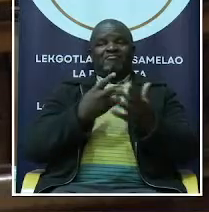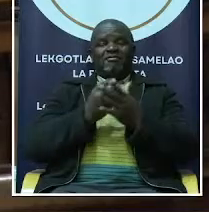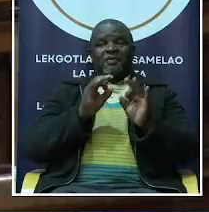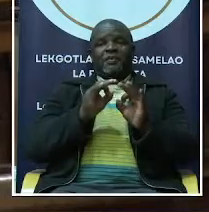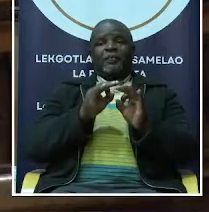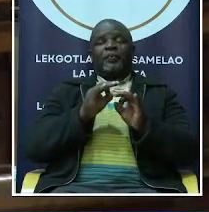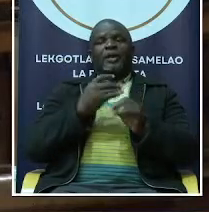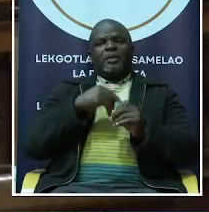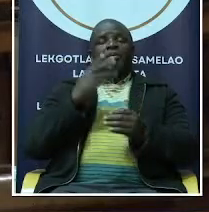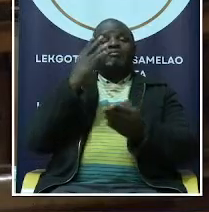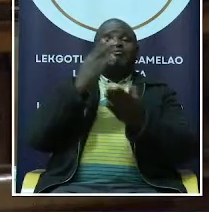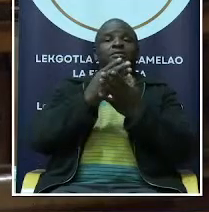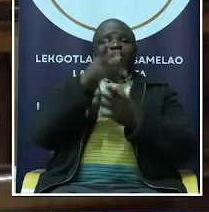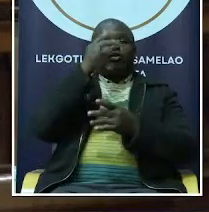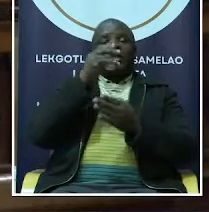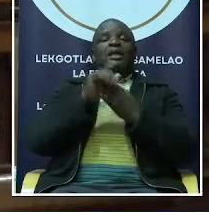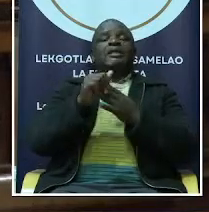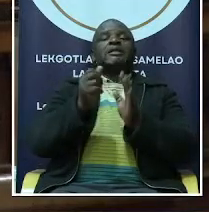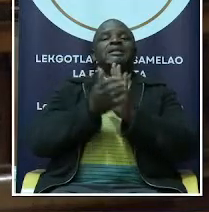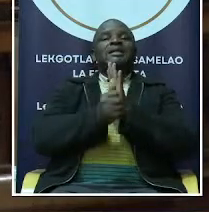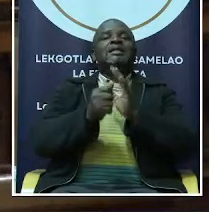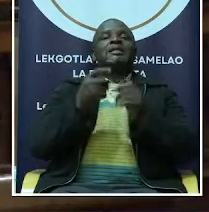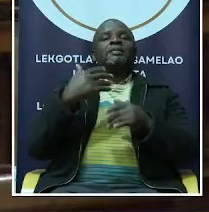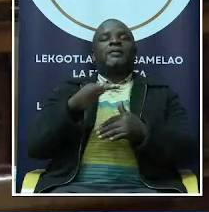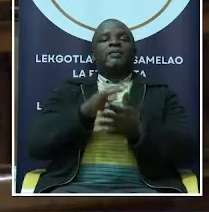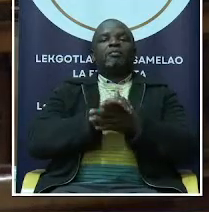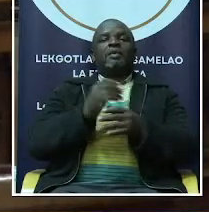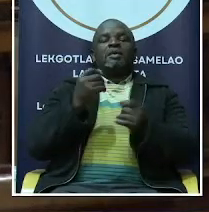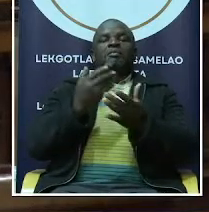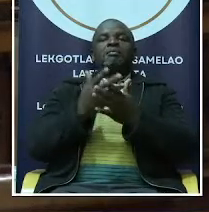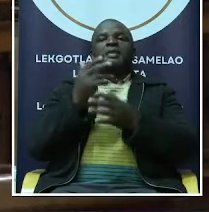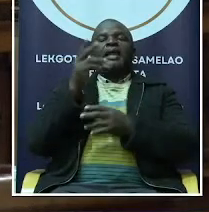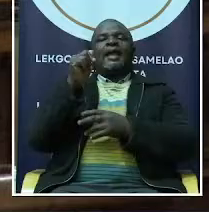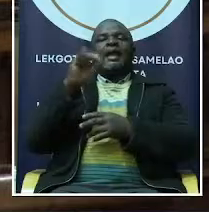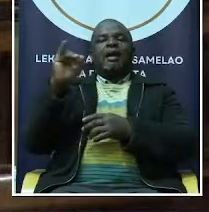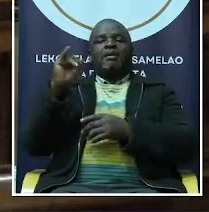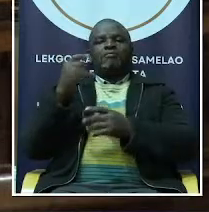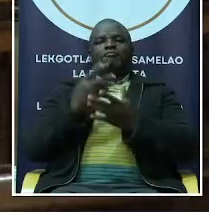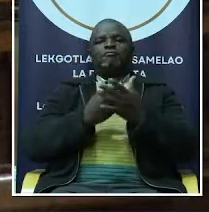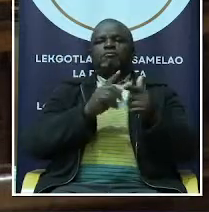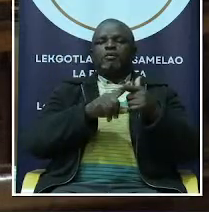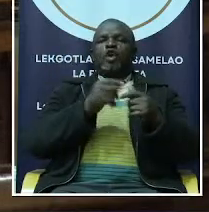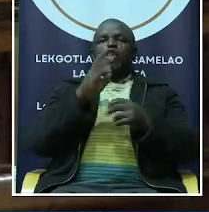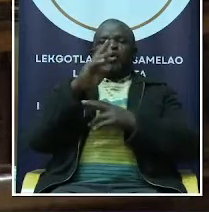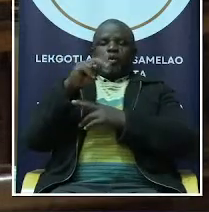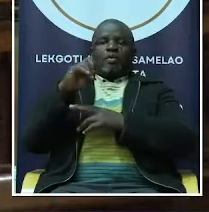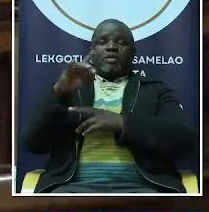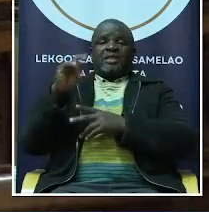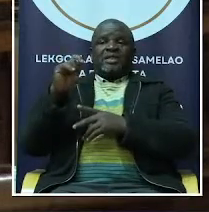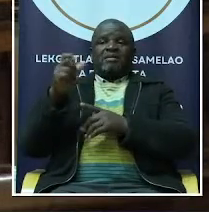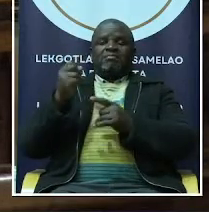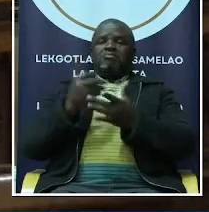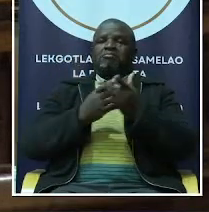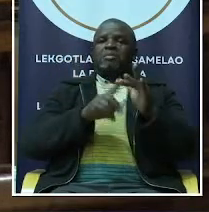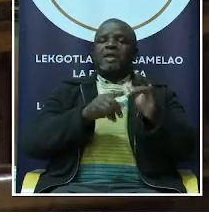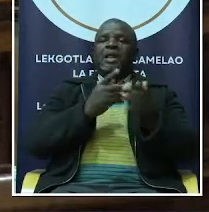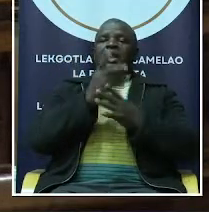are equipped with skills in artificial intelligence, robotics, data